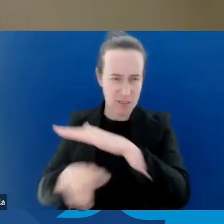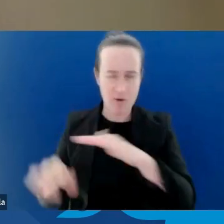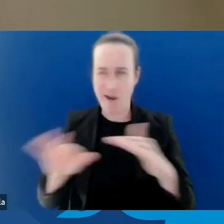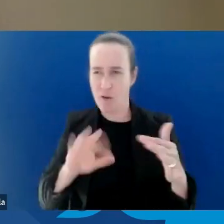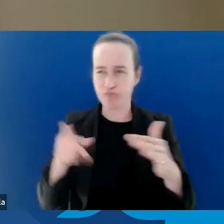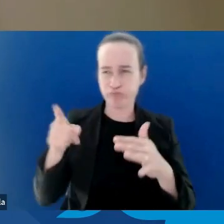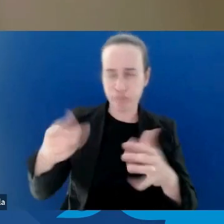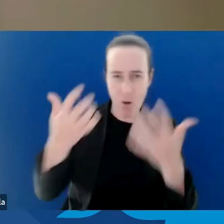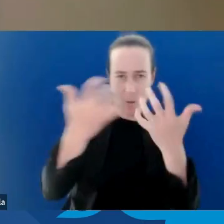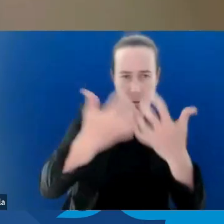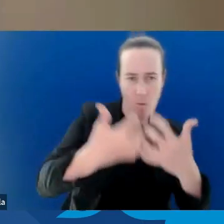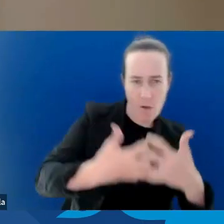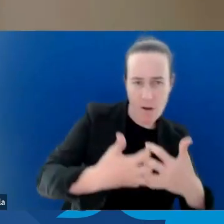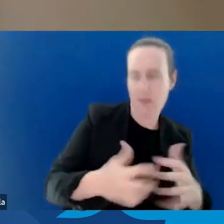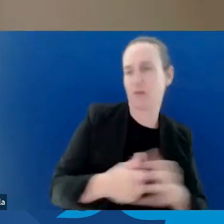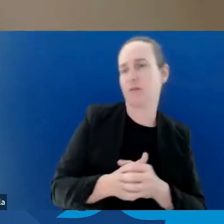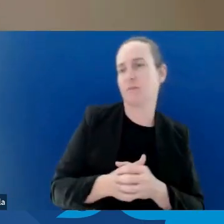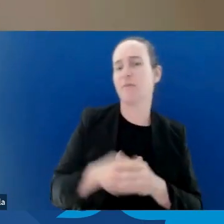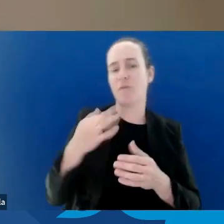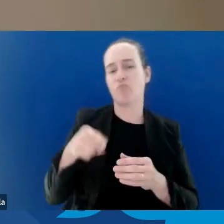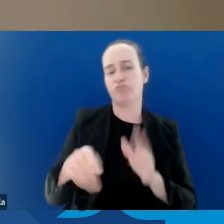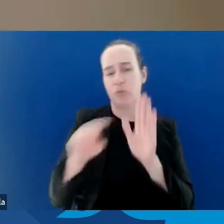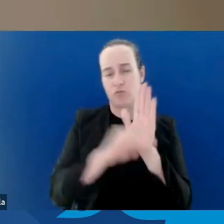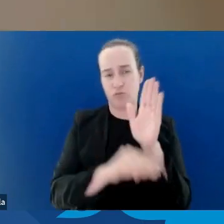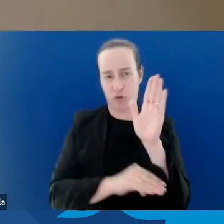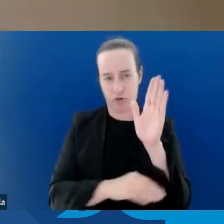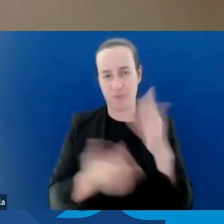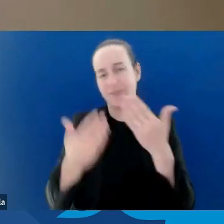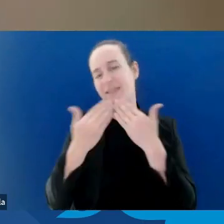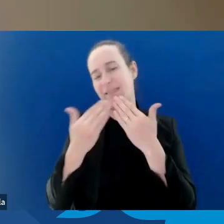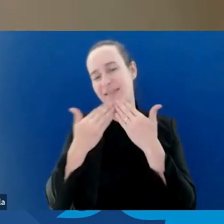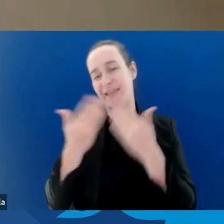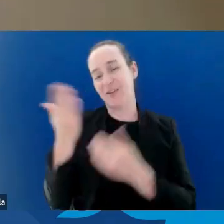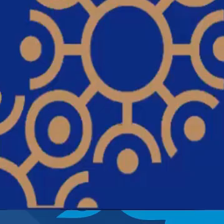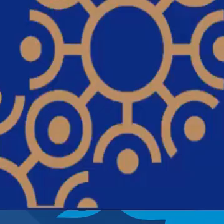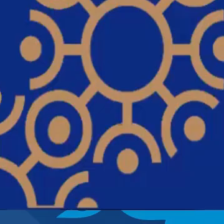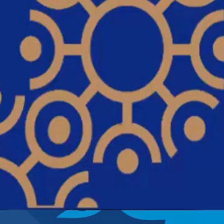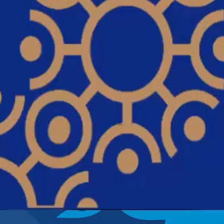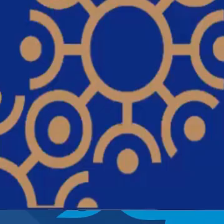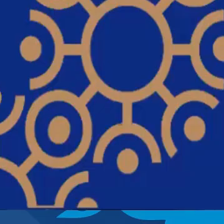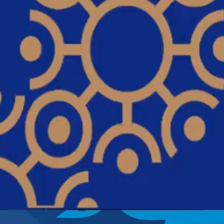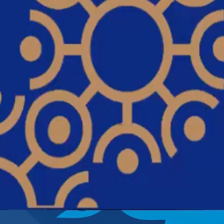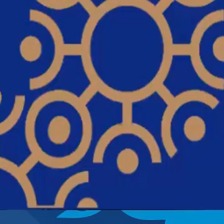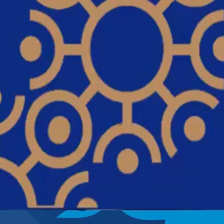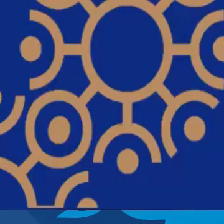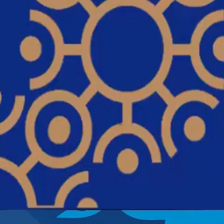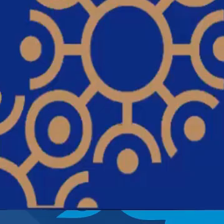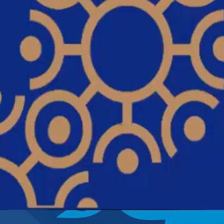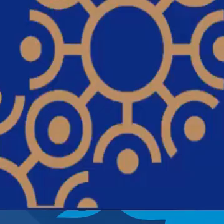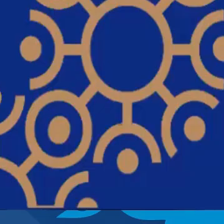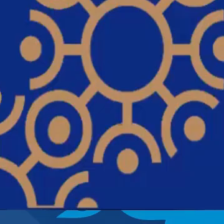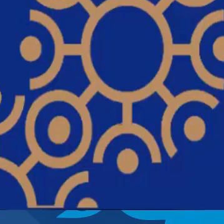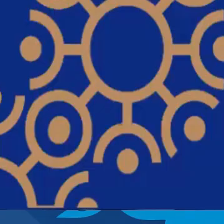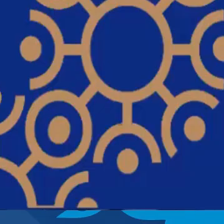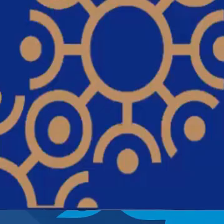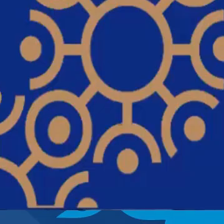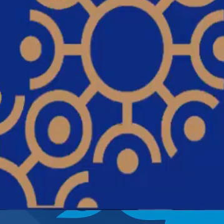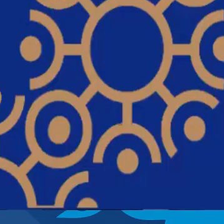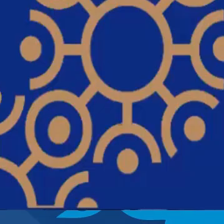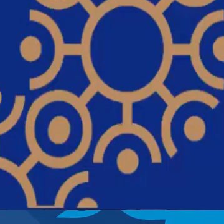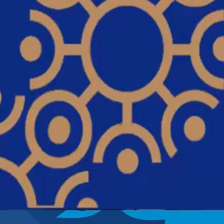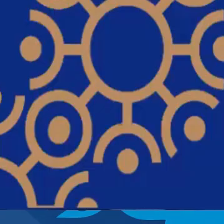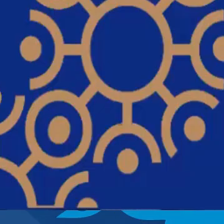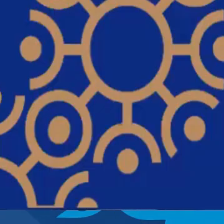the evaluation of this program. Thank you, Kalvanya. Over to you. Thanks so much, Yolande. Good morning, good